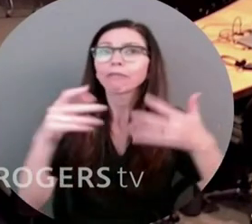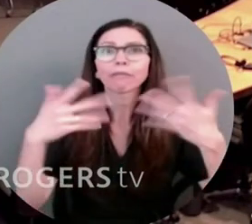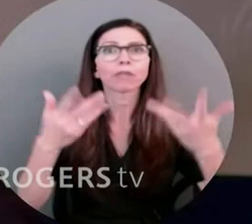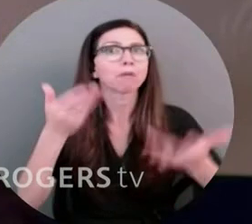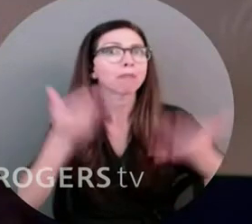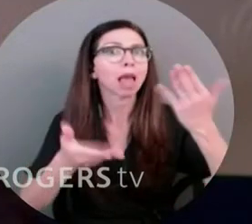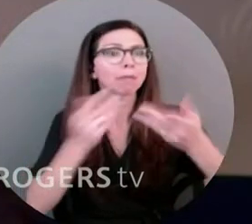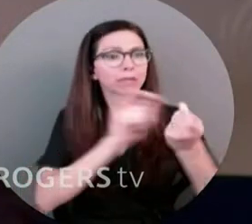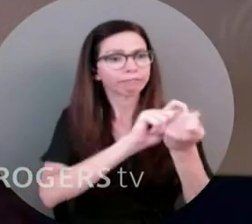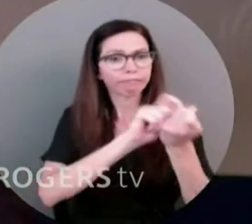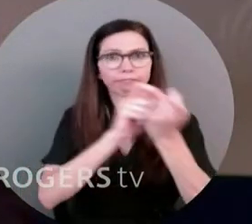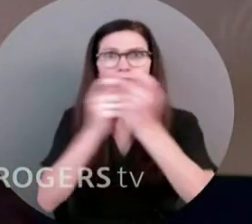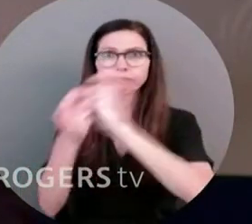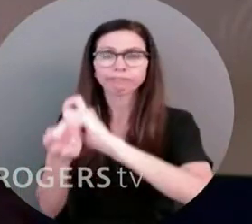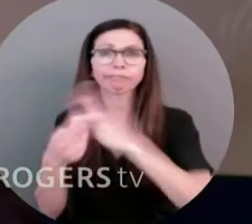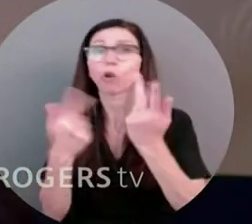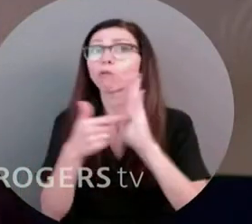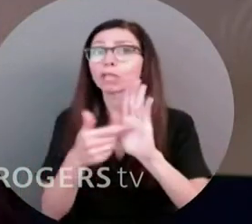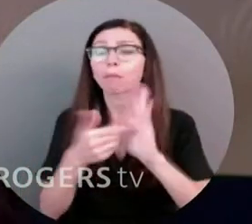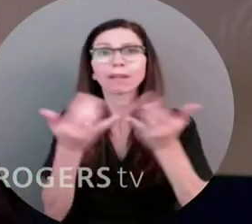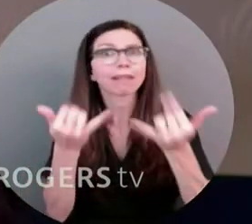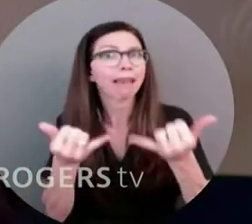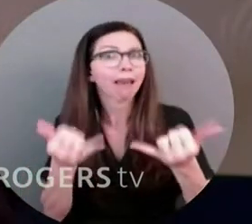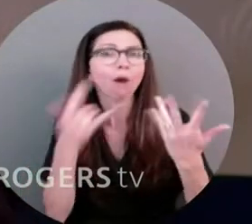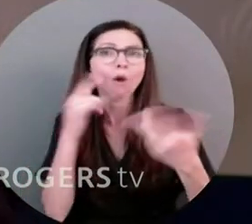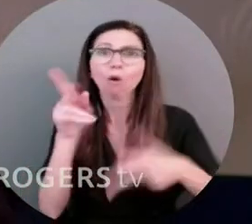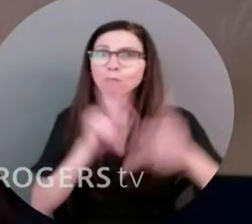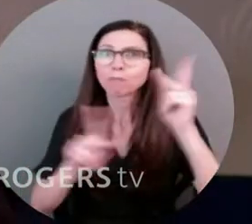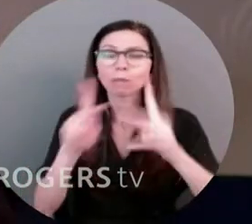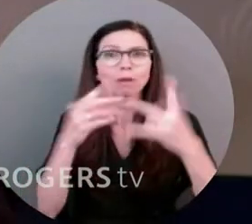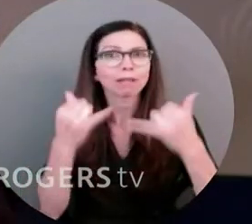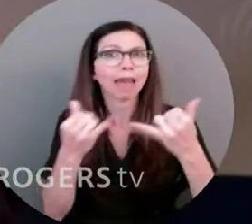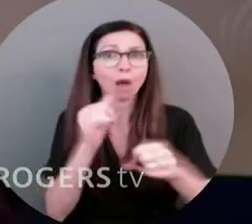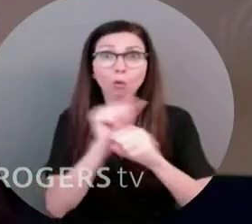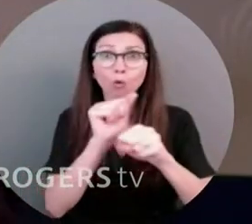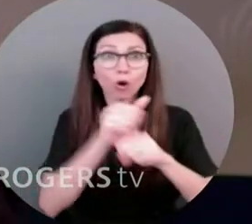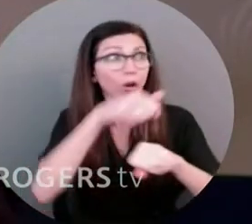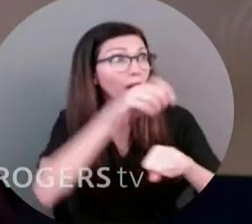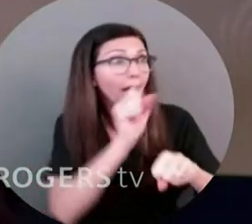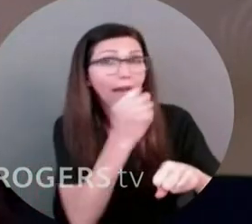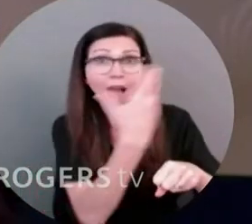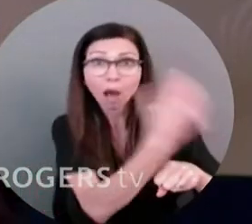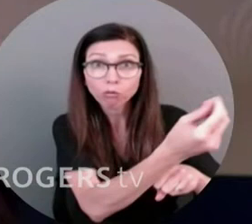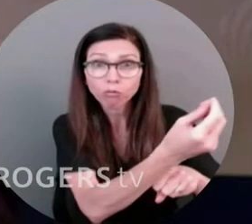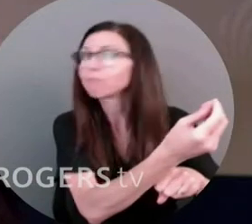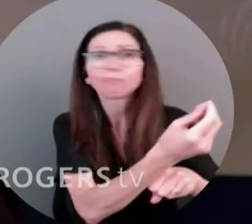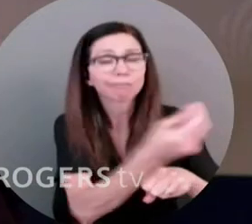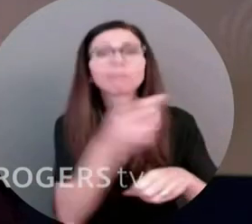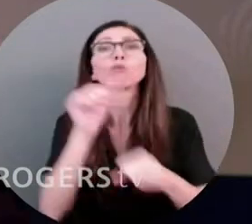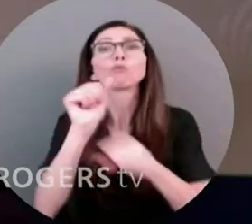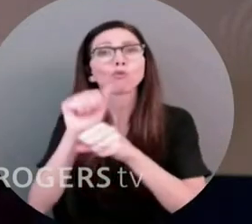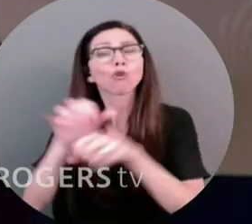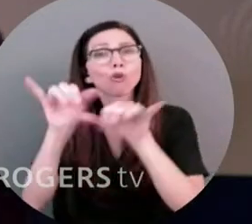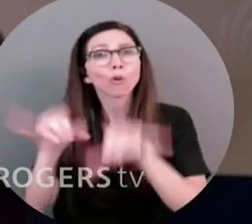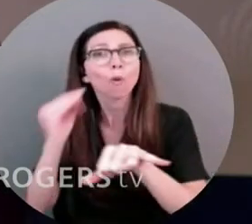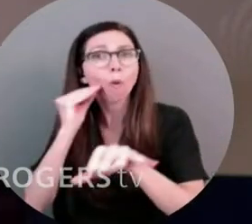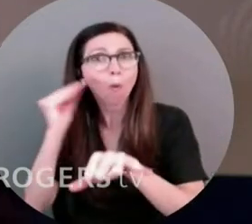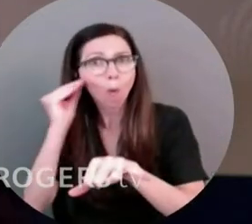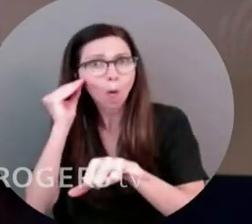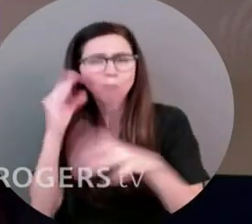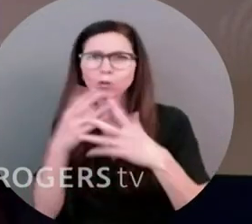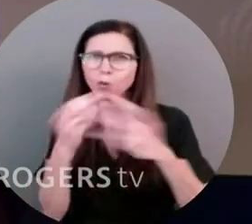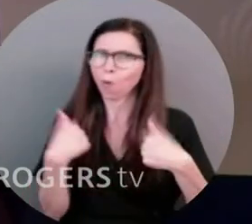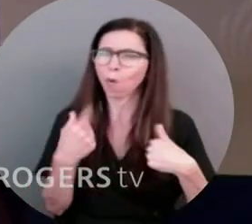people working from home. I thought that was a pretty interesting motion, Mayor, that you and Councillor Egli moved.